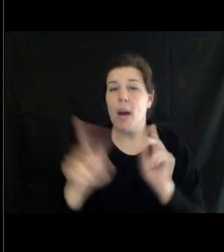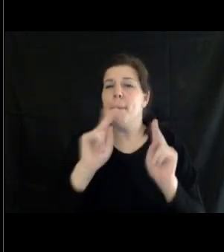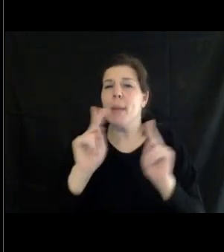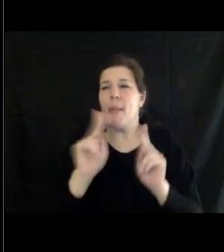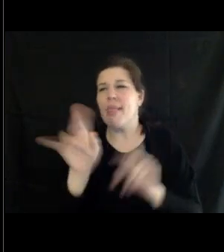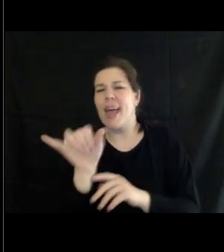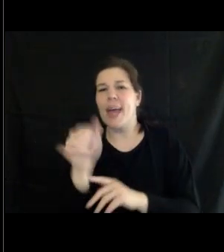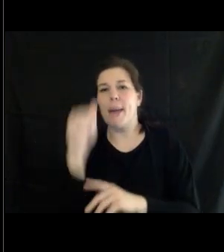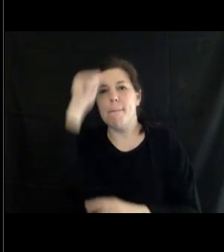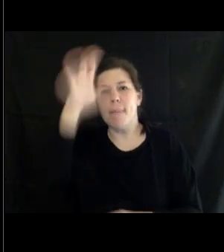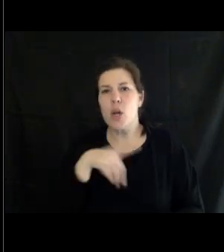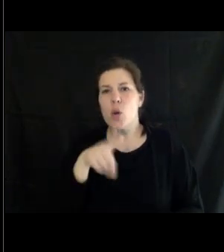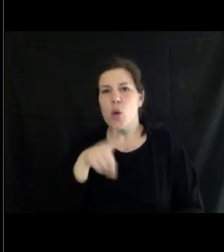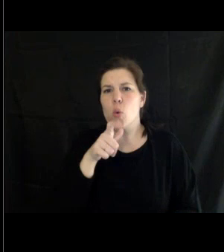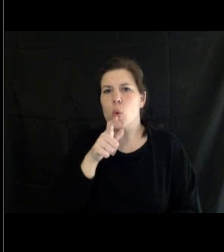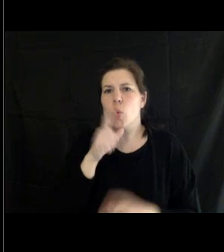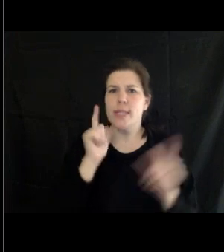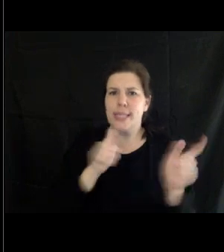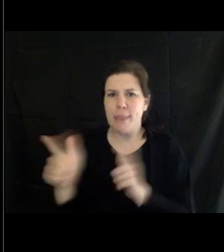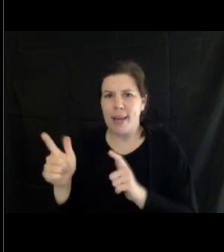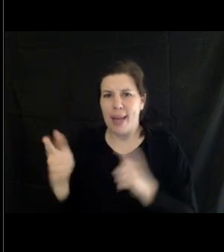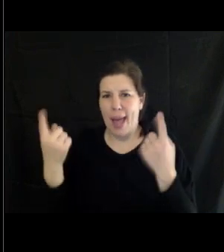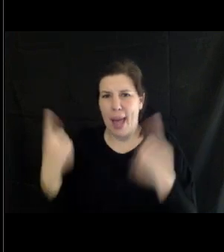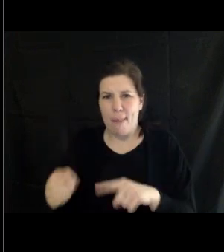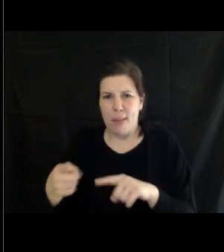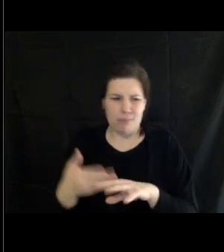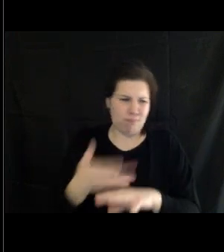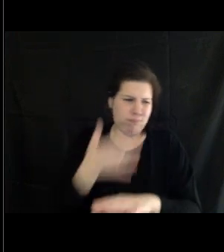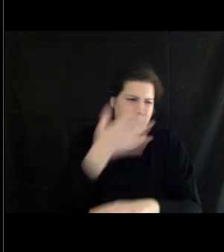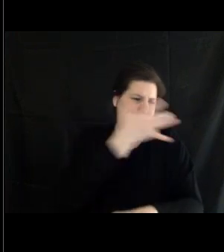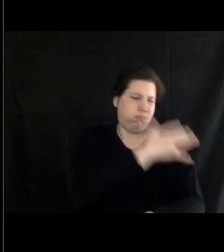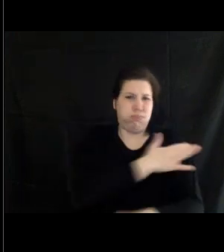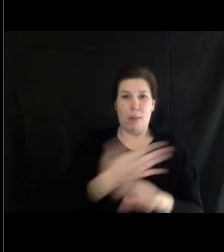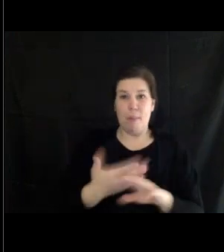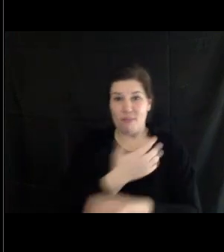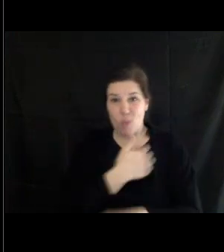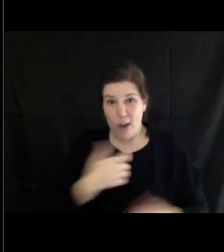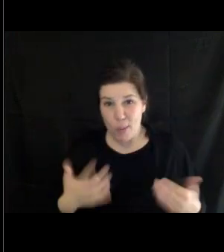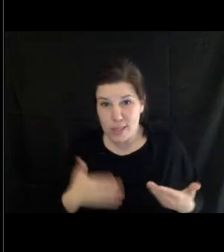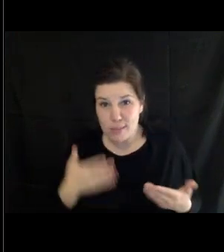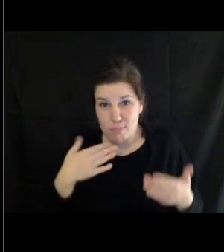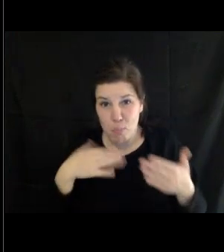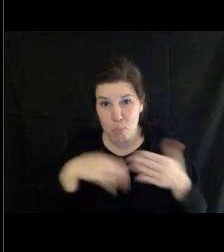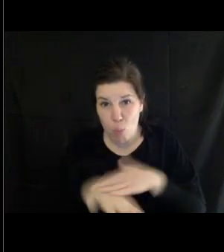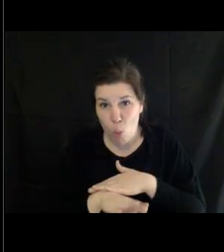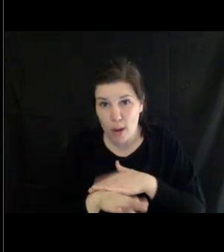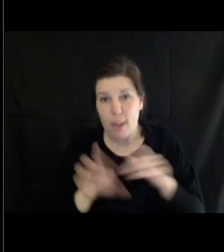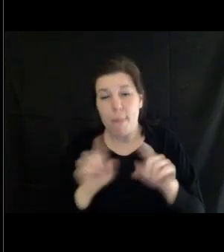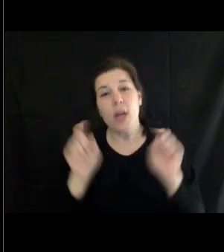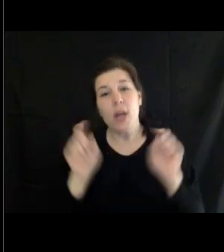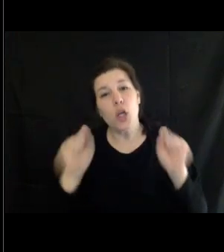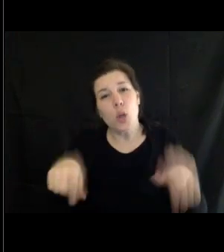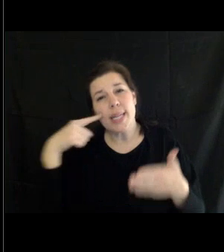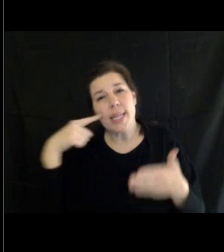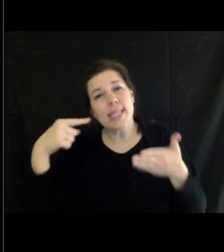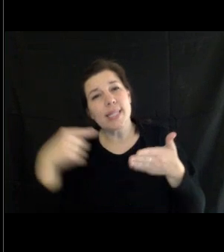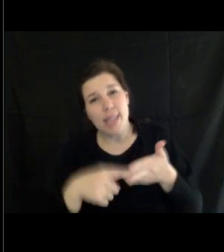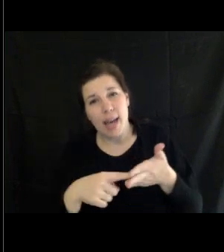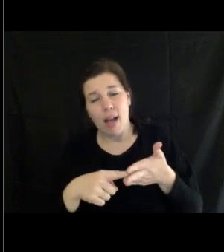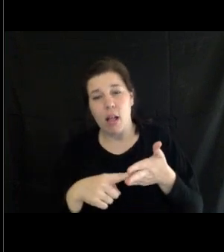a shooting that occurred in the city way back when I was not alive, but you can tell that